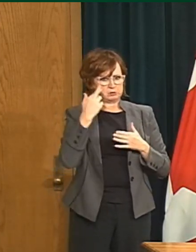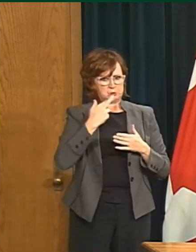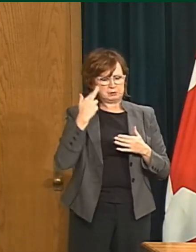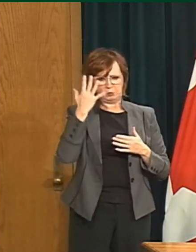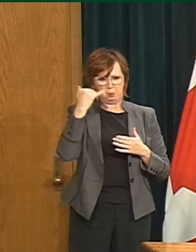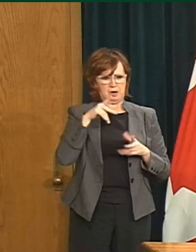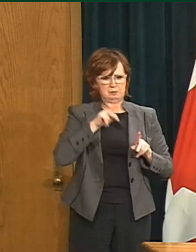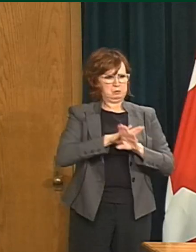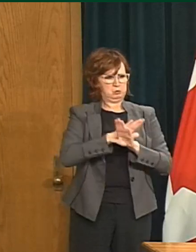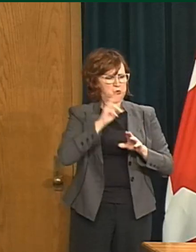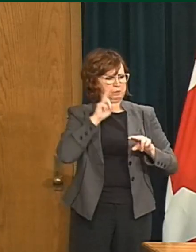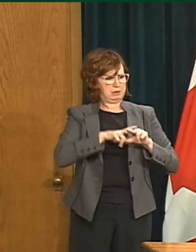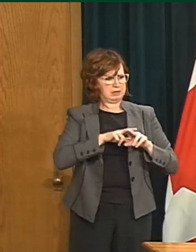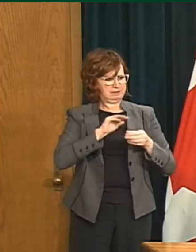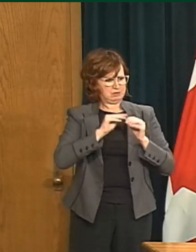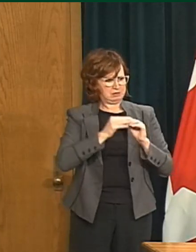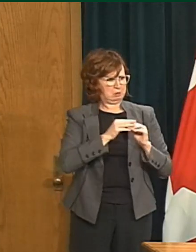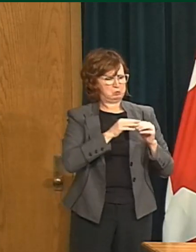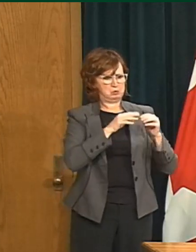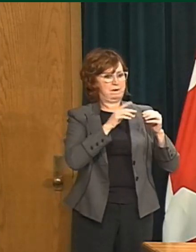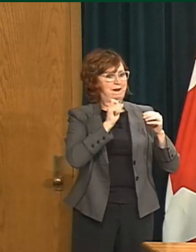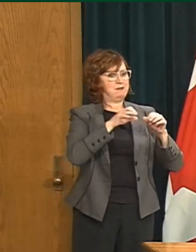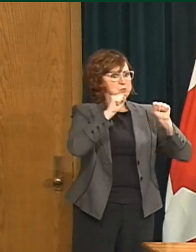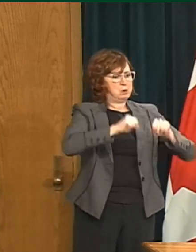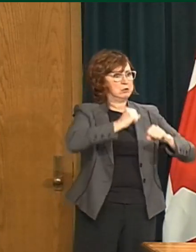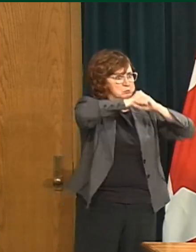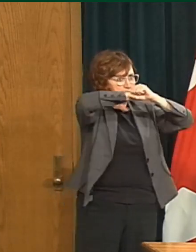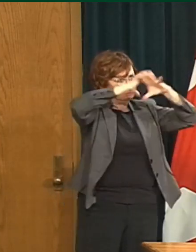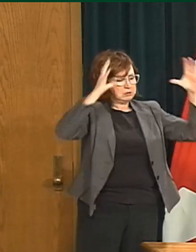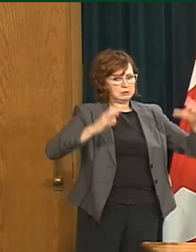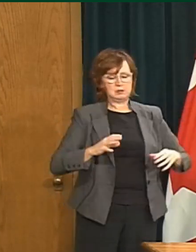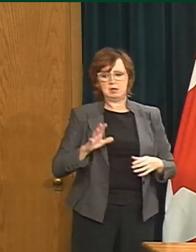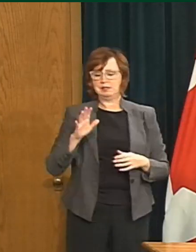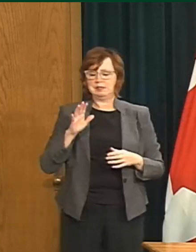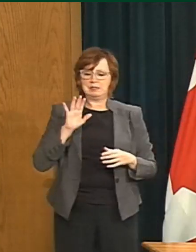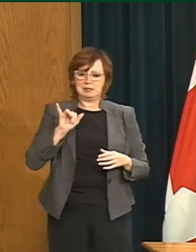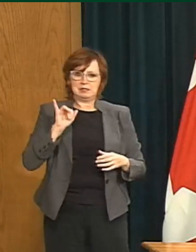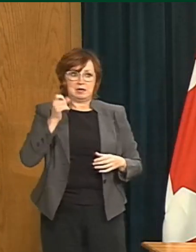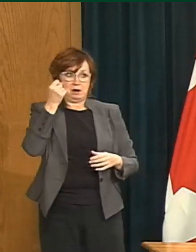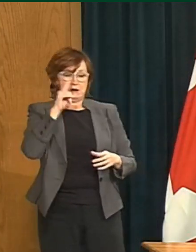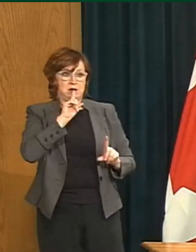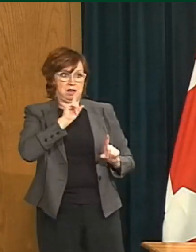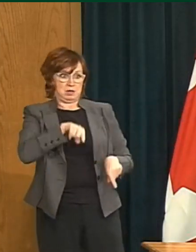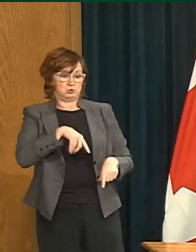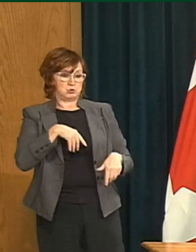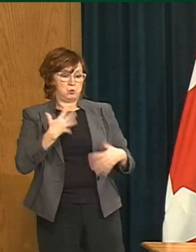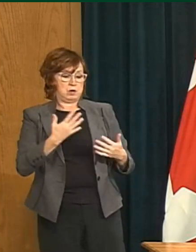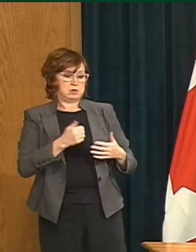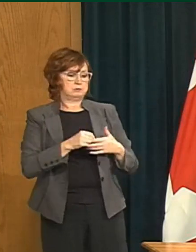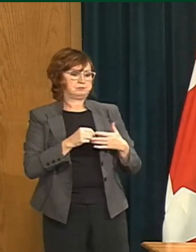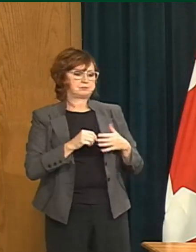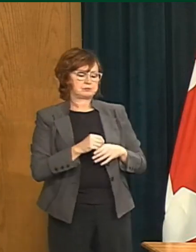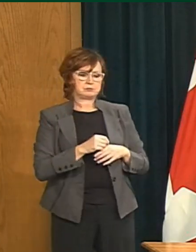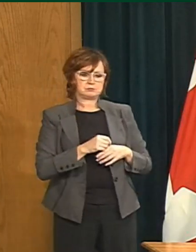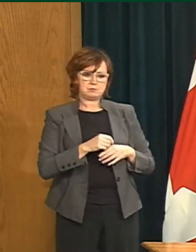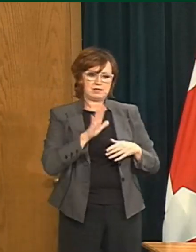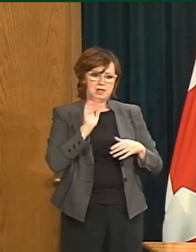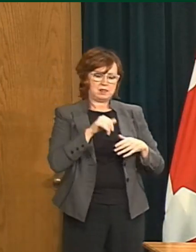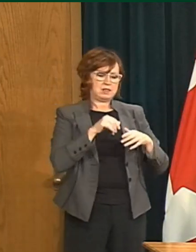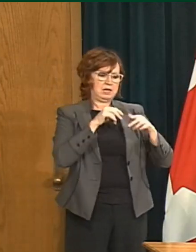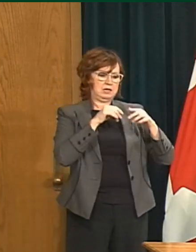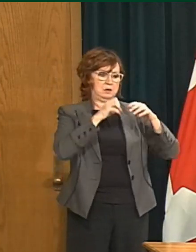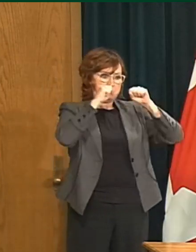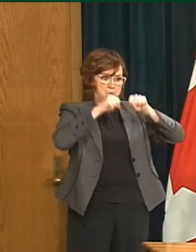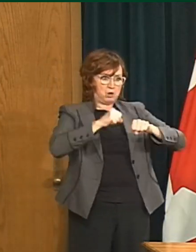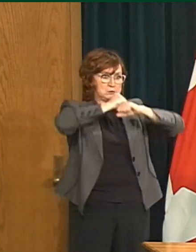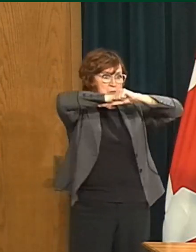the projections in this modeling are simply to ensure that we can plan for a healthcare delivery